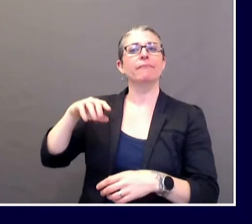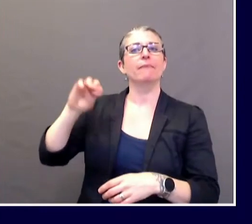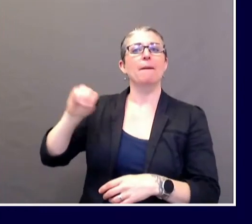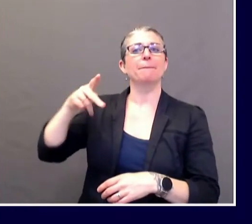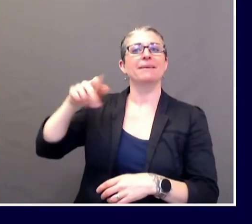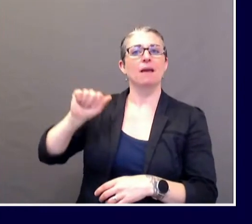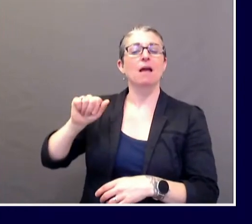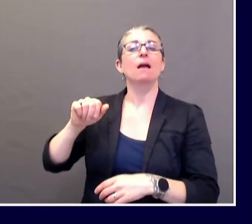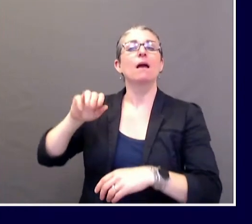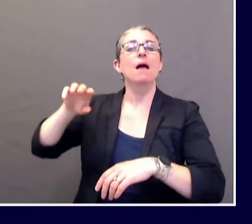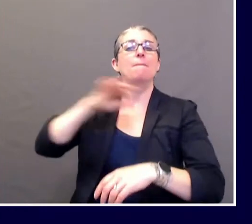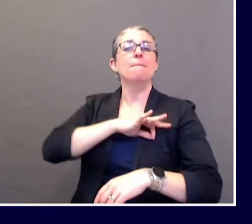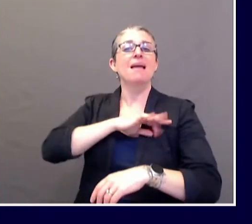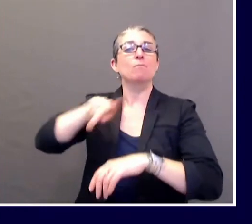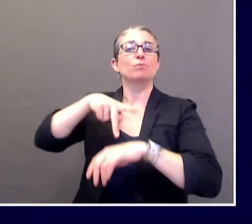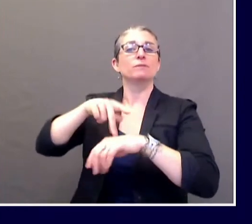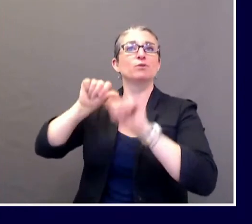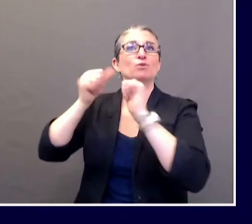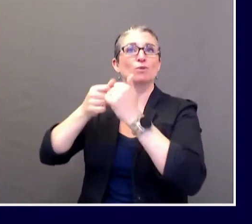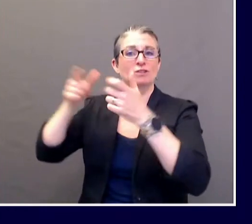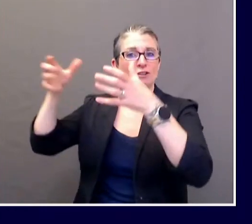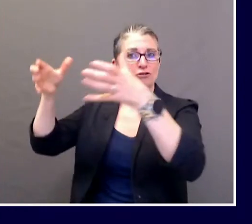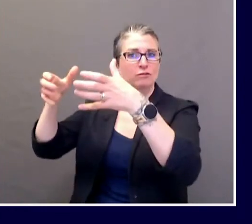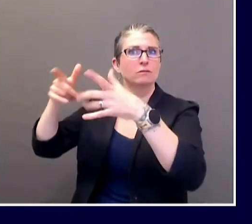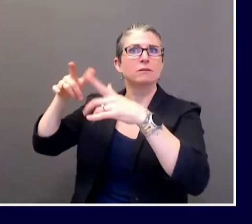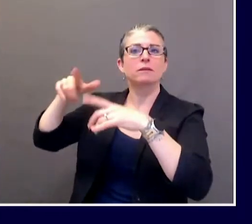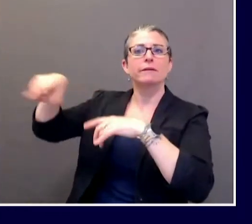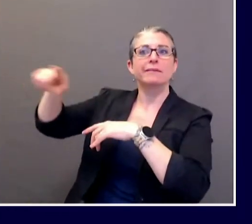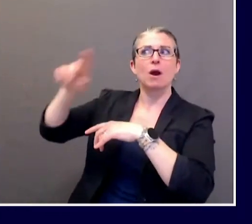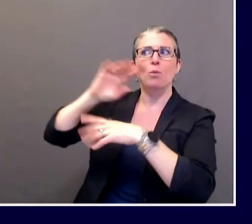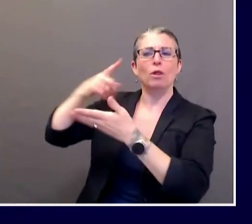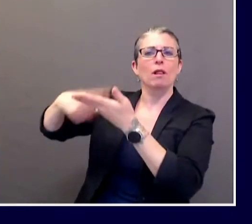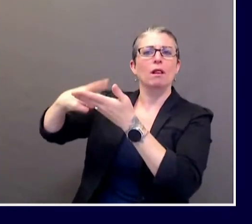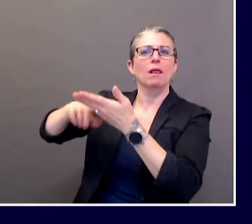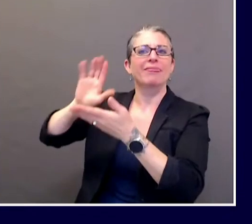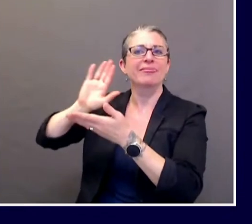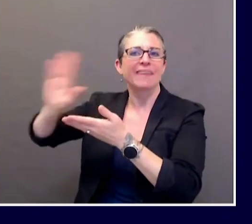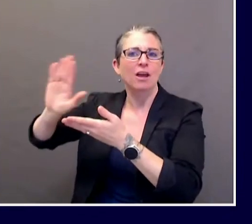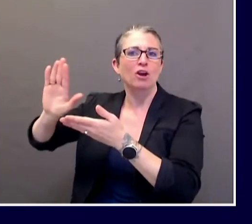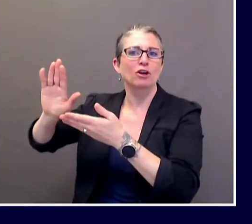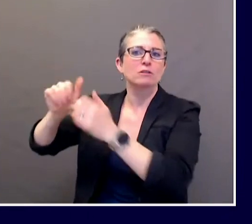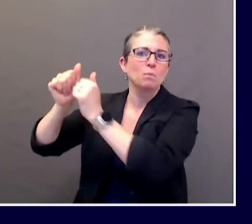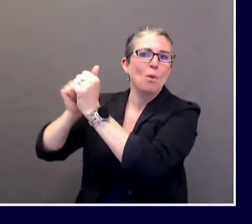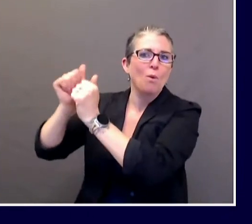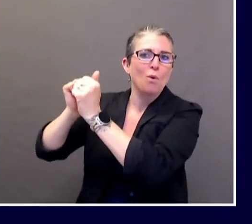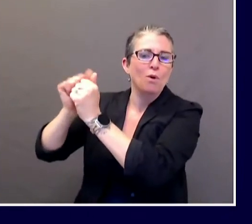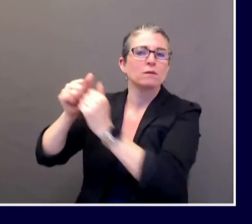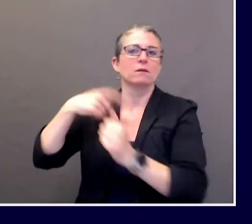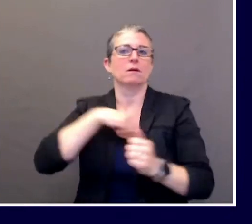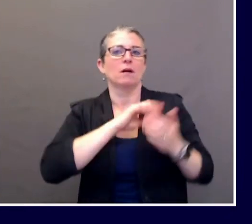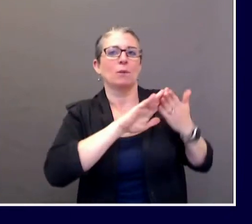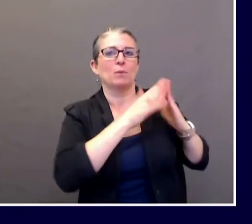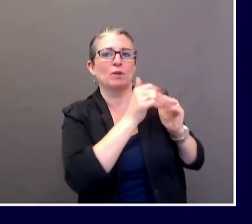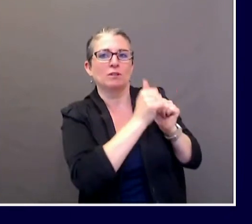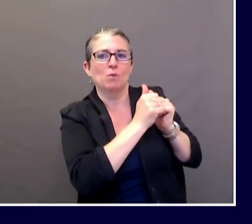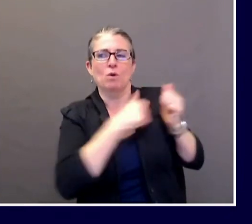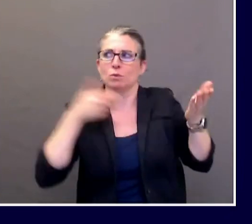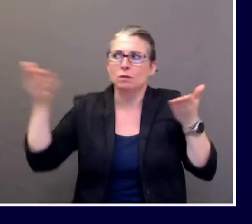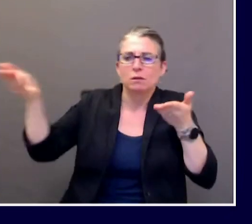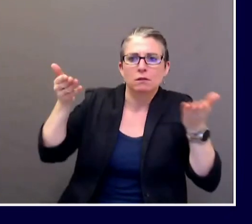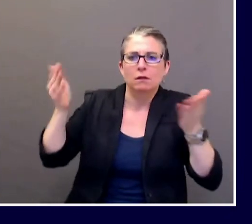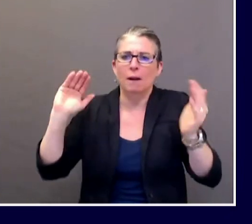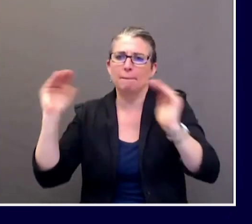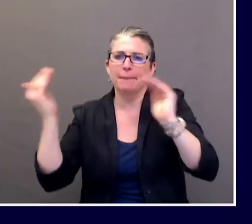the community sports guidance. So I would expect that they would be looking at this adjusted guidance, but I would refer you to the Maine